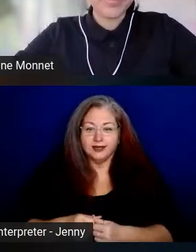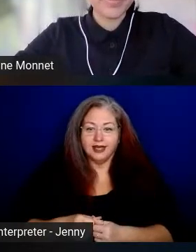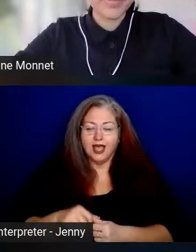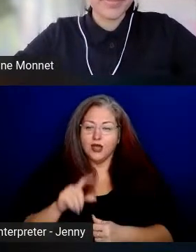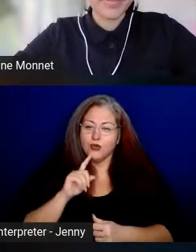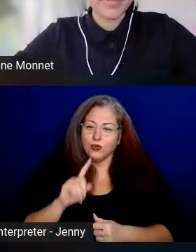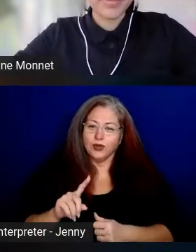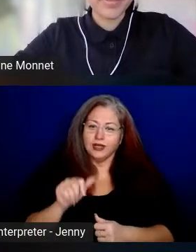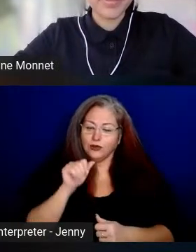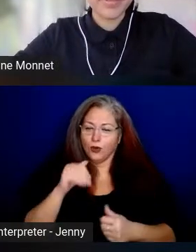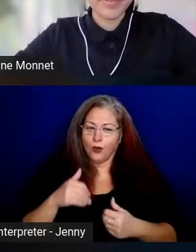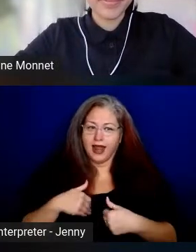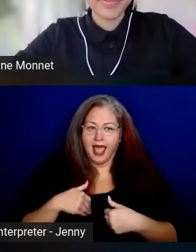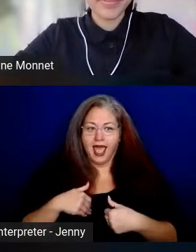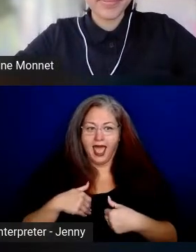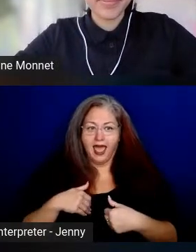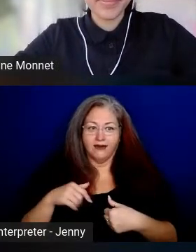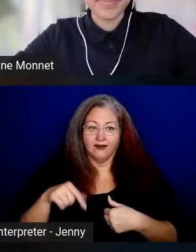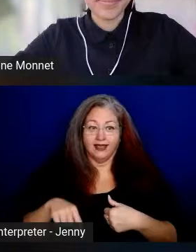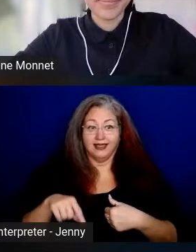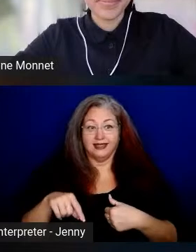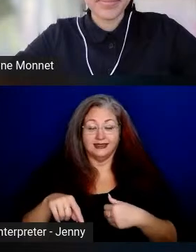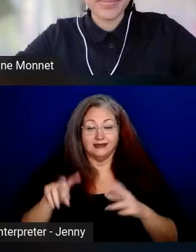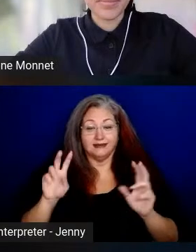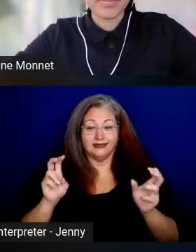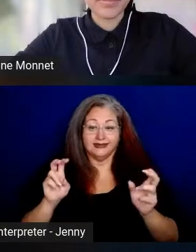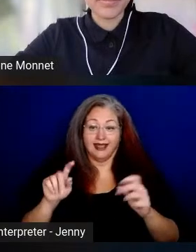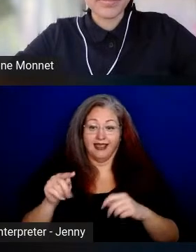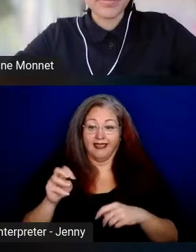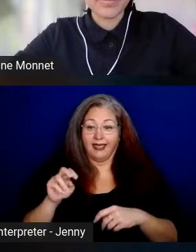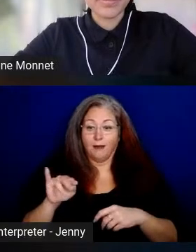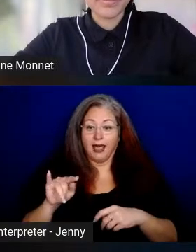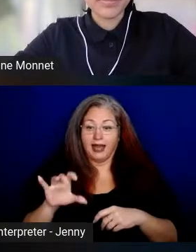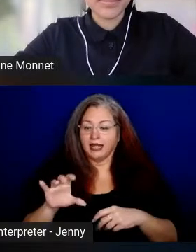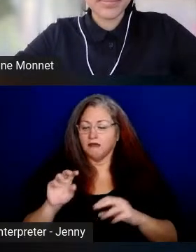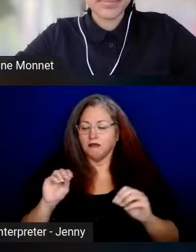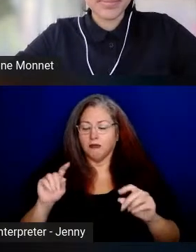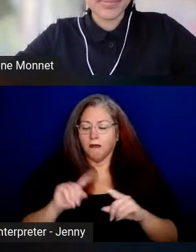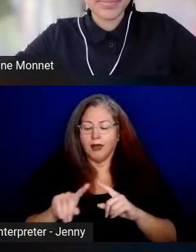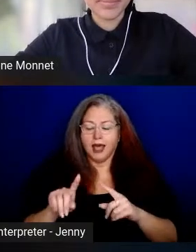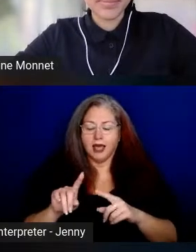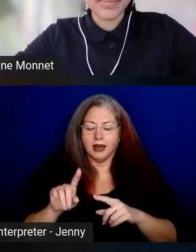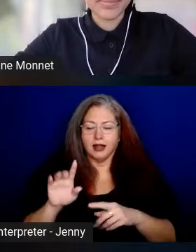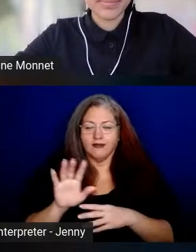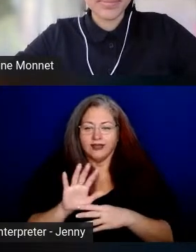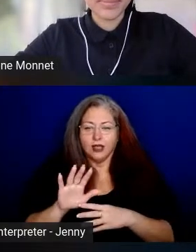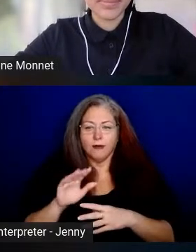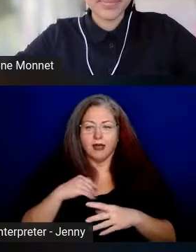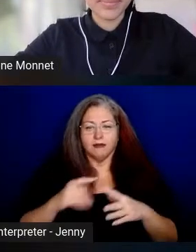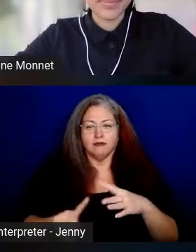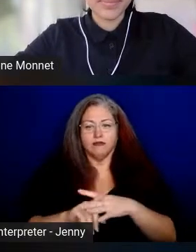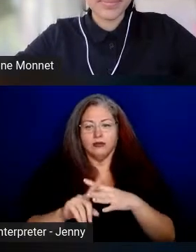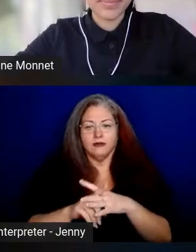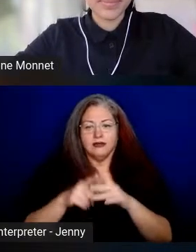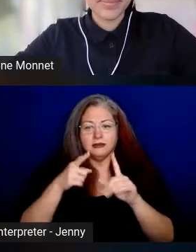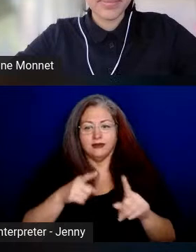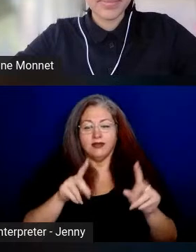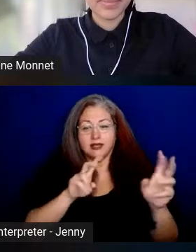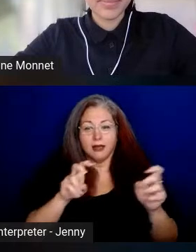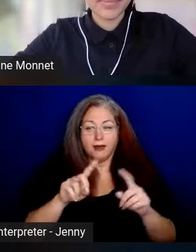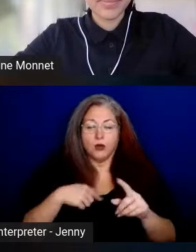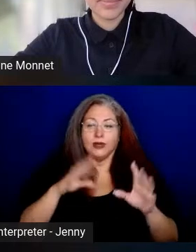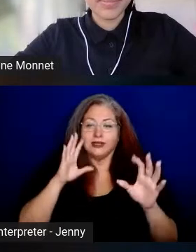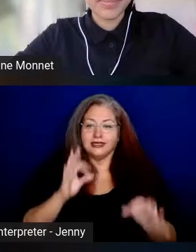thematic festival. The Mother Tongue Film Festival is its own thing, but the films themselves bring us certain topics, and that determines our theme this